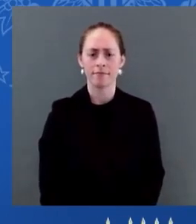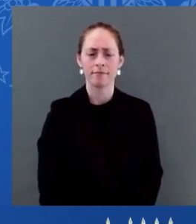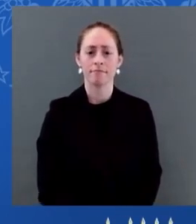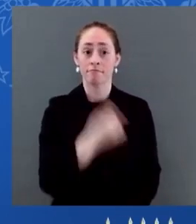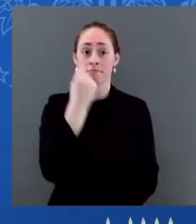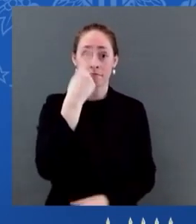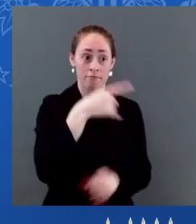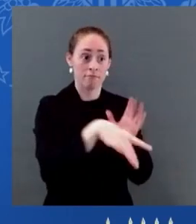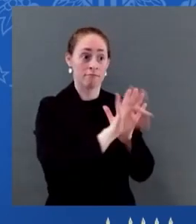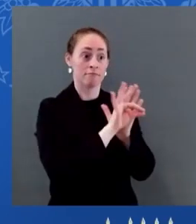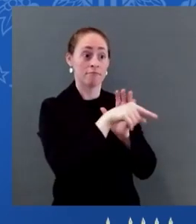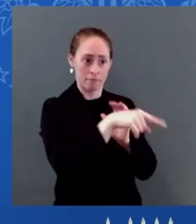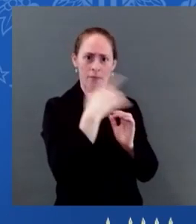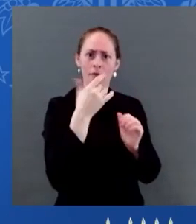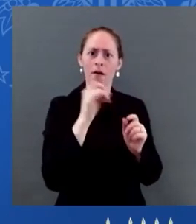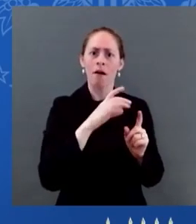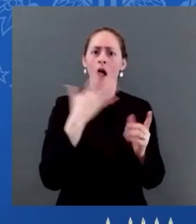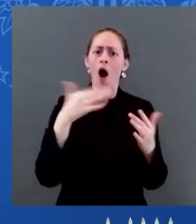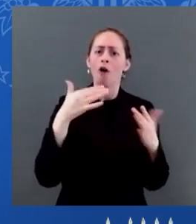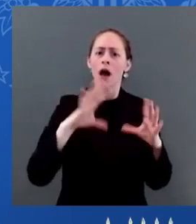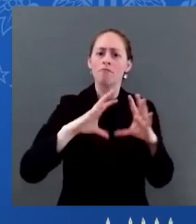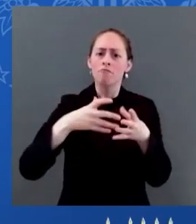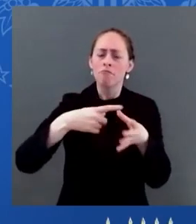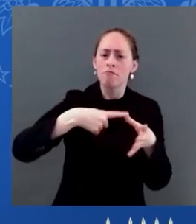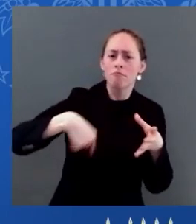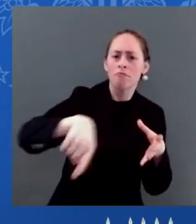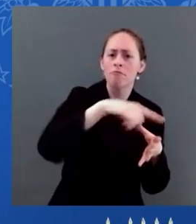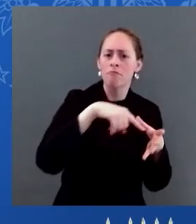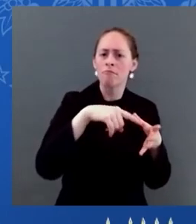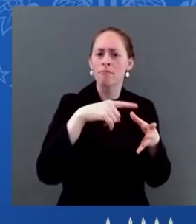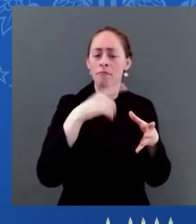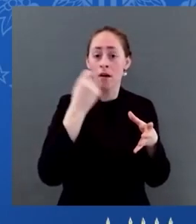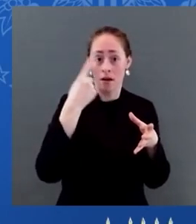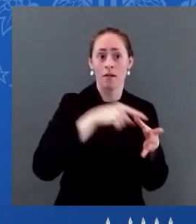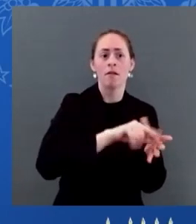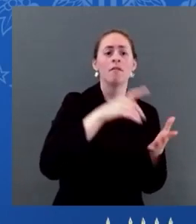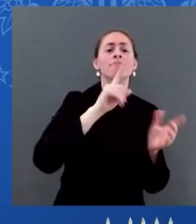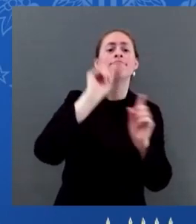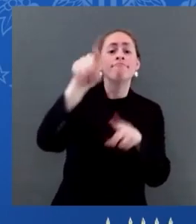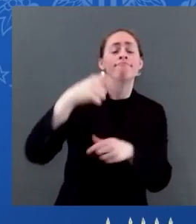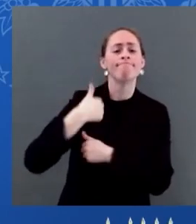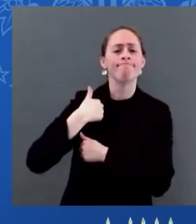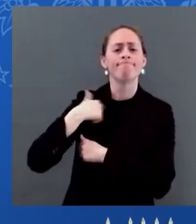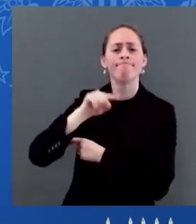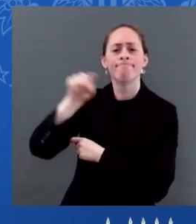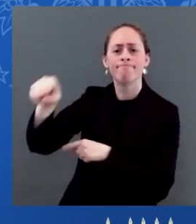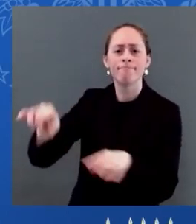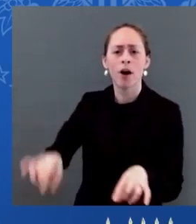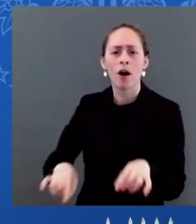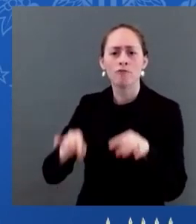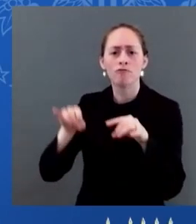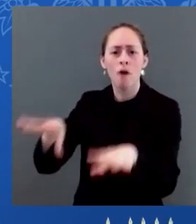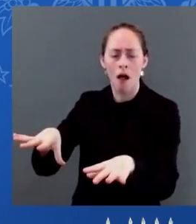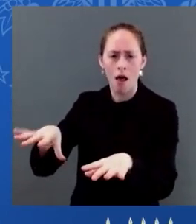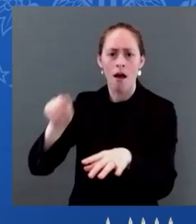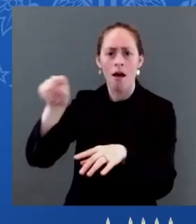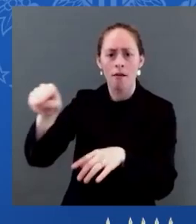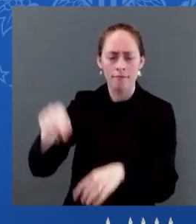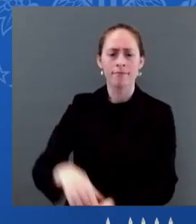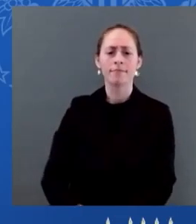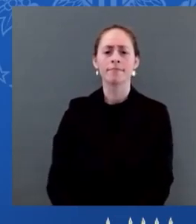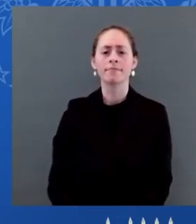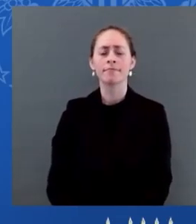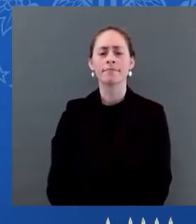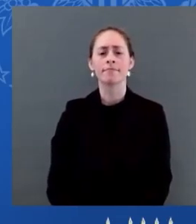camp. Pain, the pain is easy in the pain. It's easy to lose hope and harden what's left of a broken heart and a